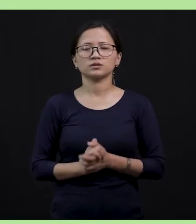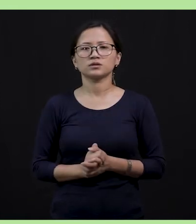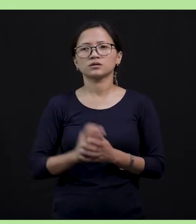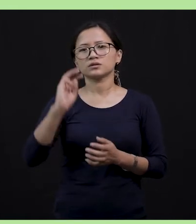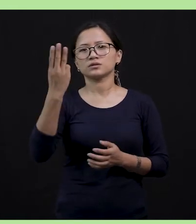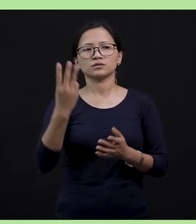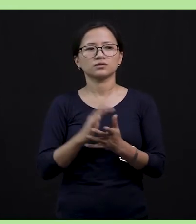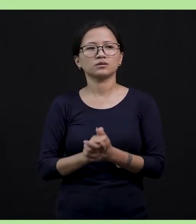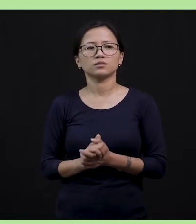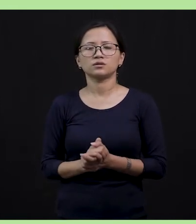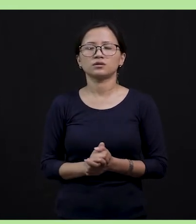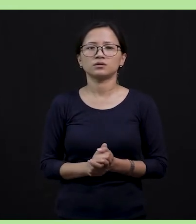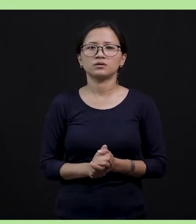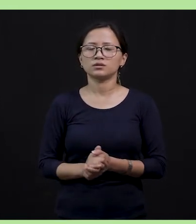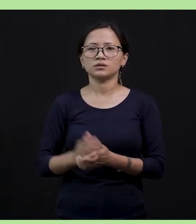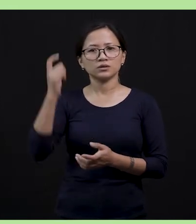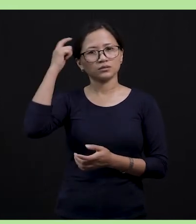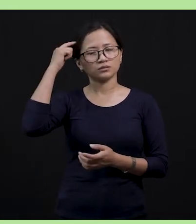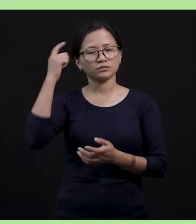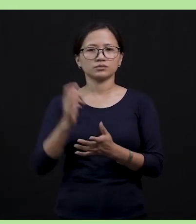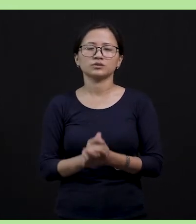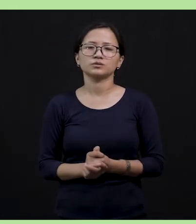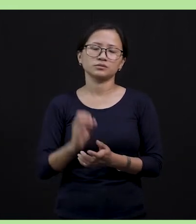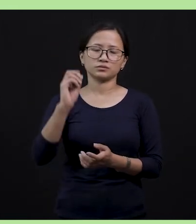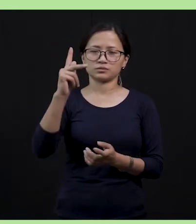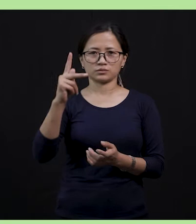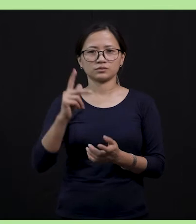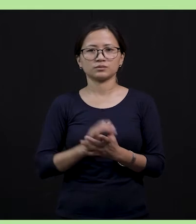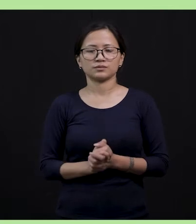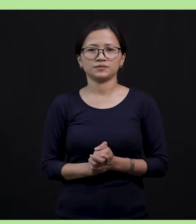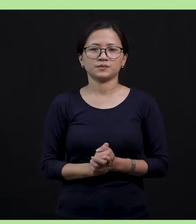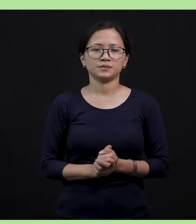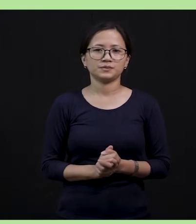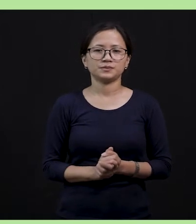is that your brain should be absolutely okay. But